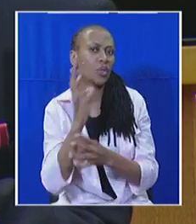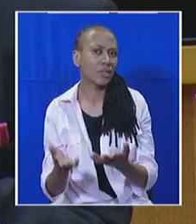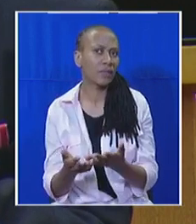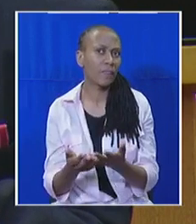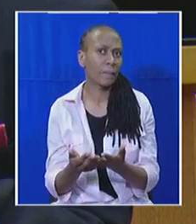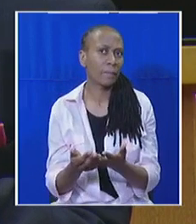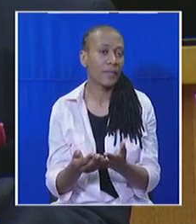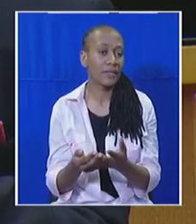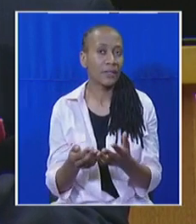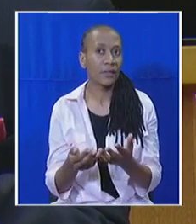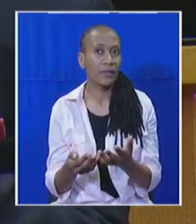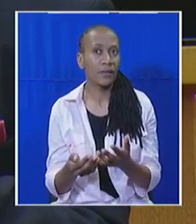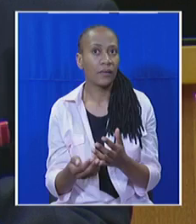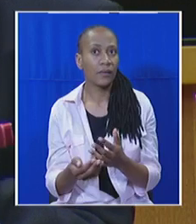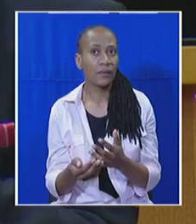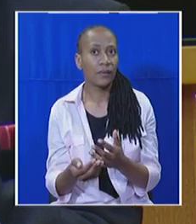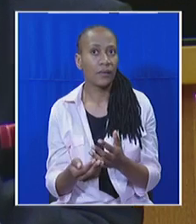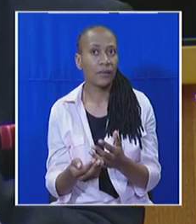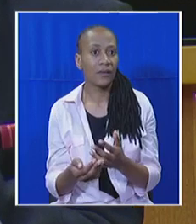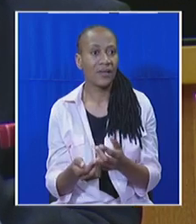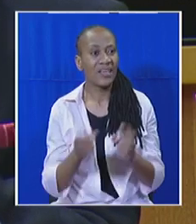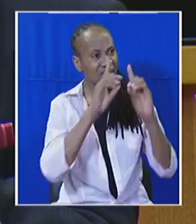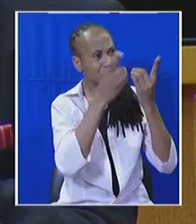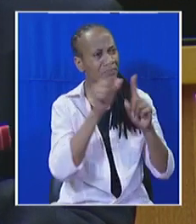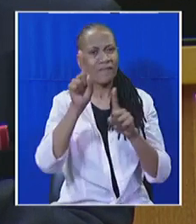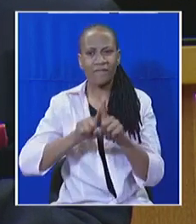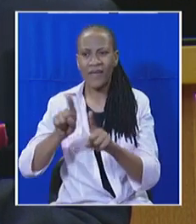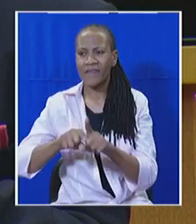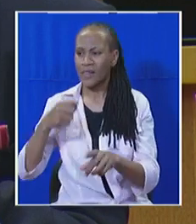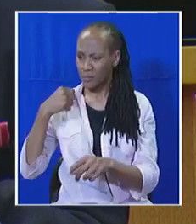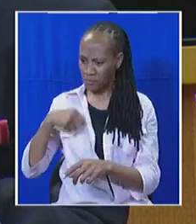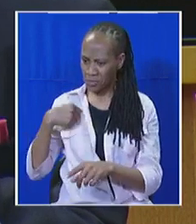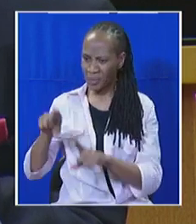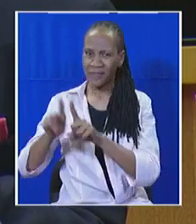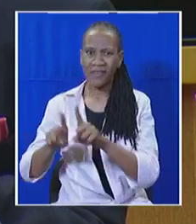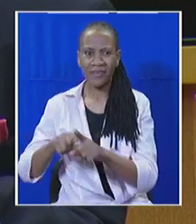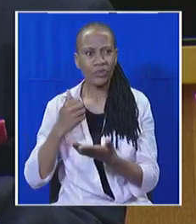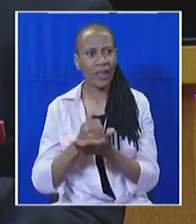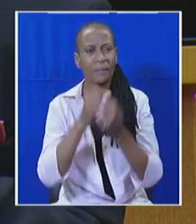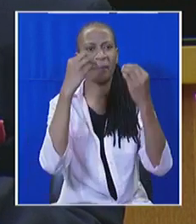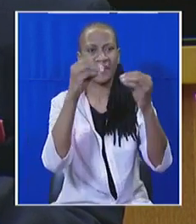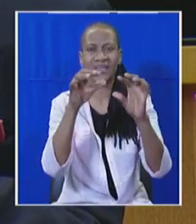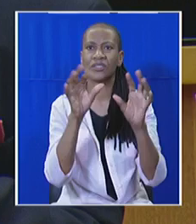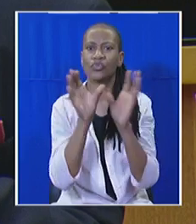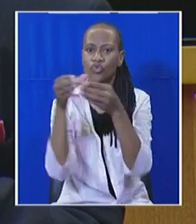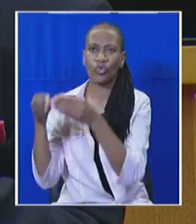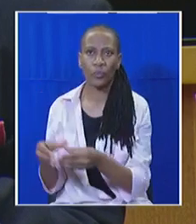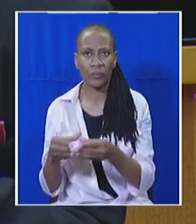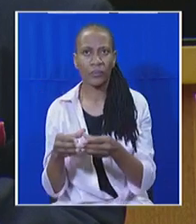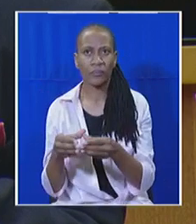by the businesses in Tongat and their failure to assess the merits and of the complaints raised by the business people within the levels